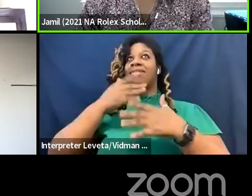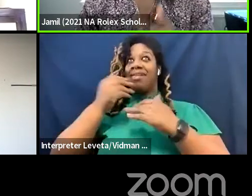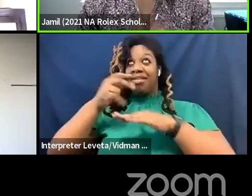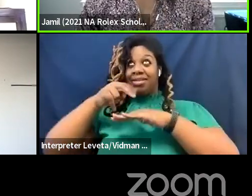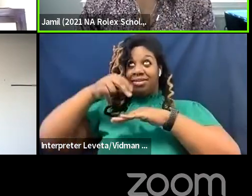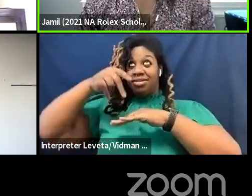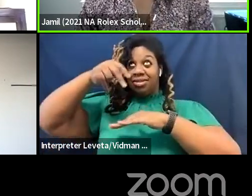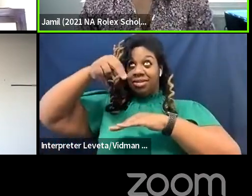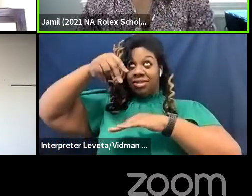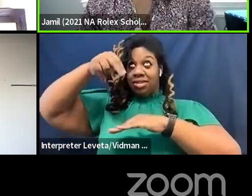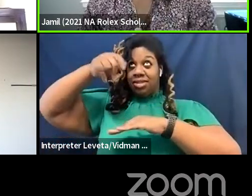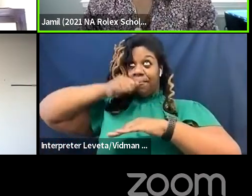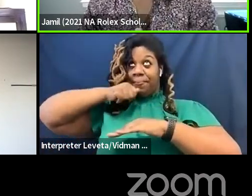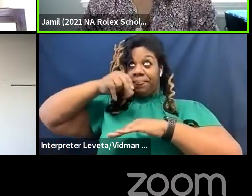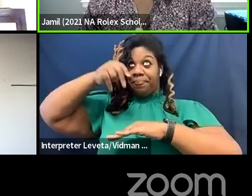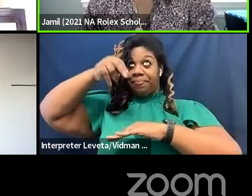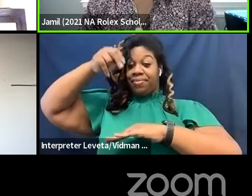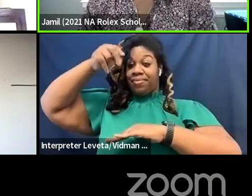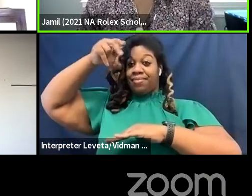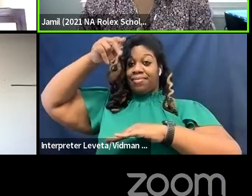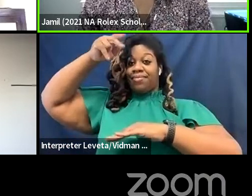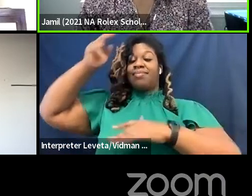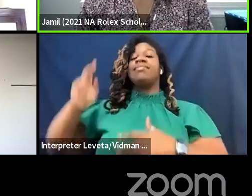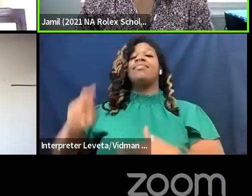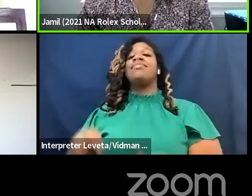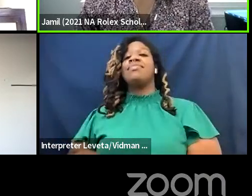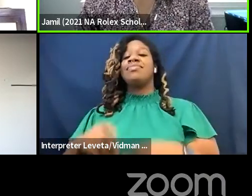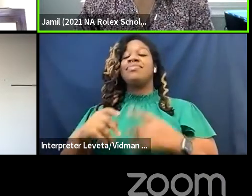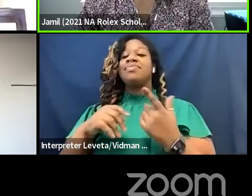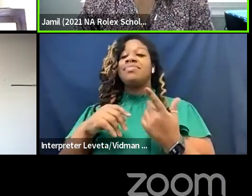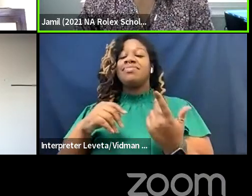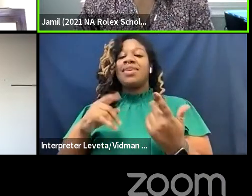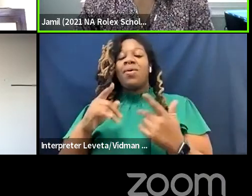But once again, it's a challenge.